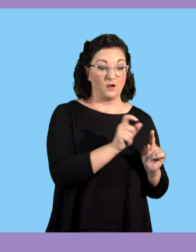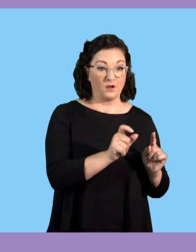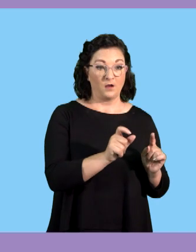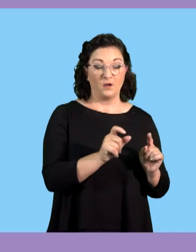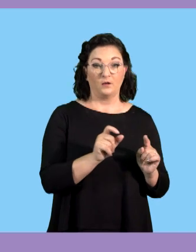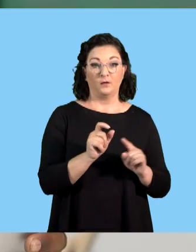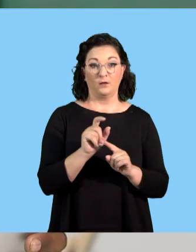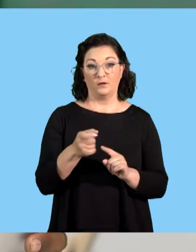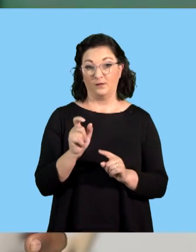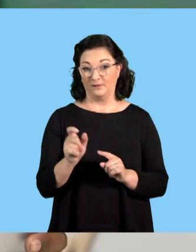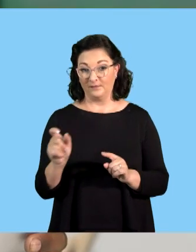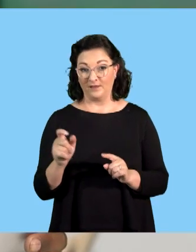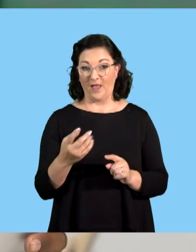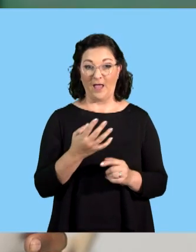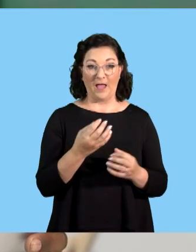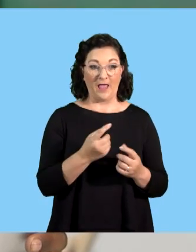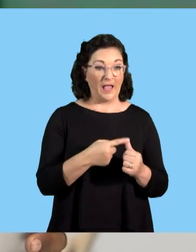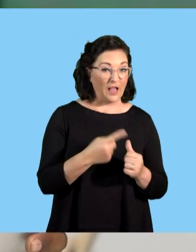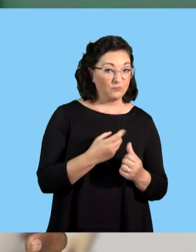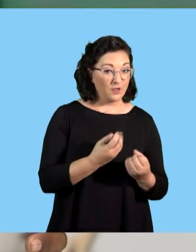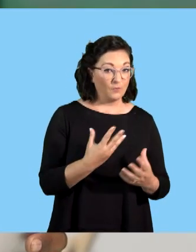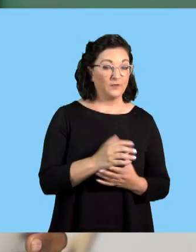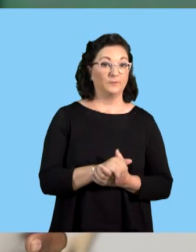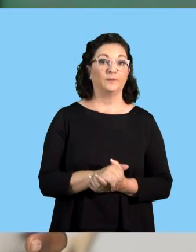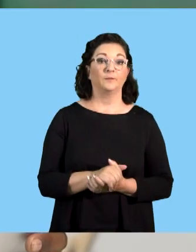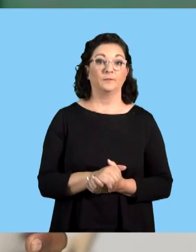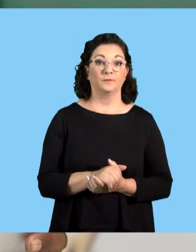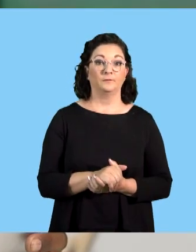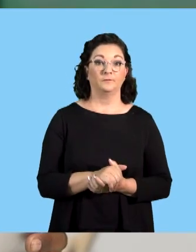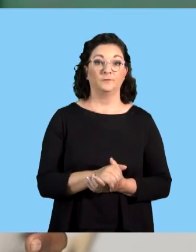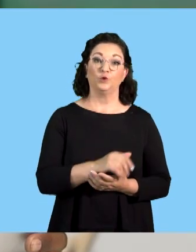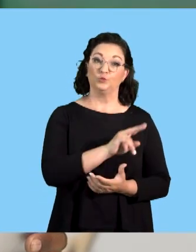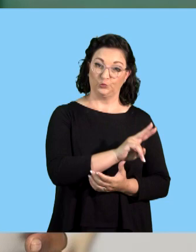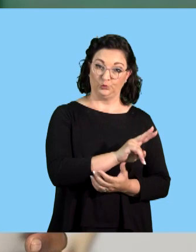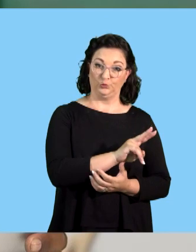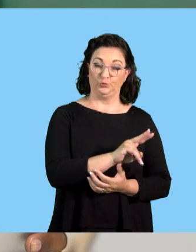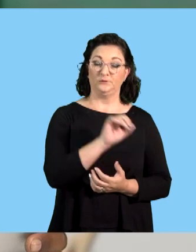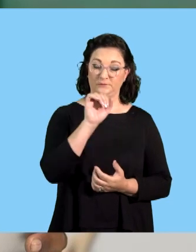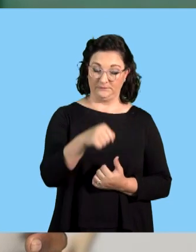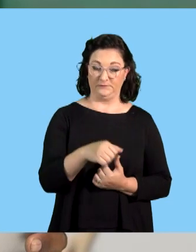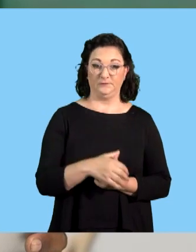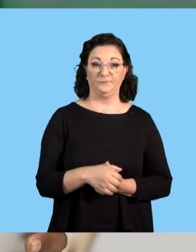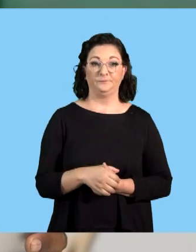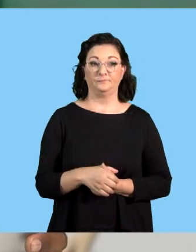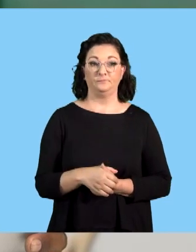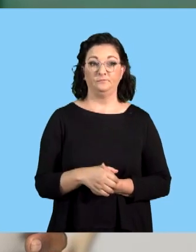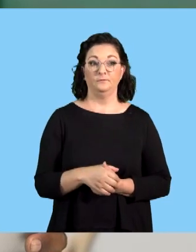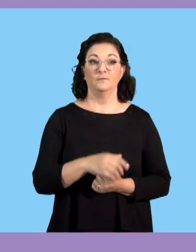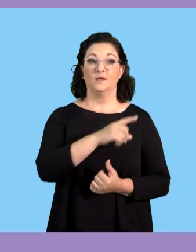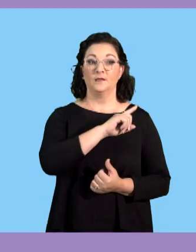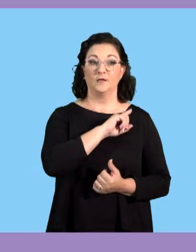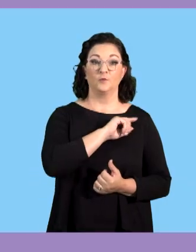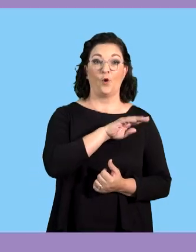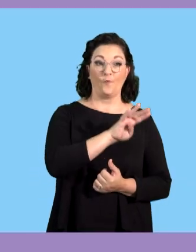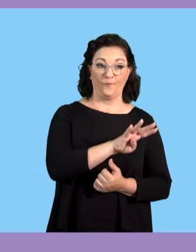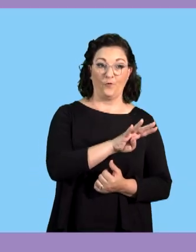We count the number of decimals, and you can see we're going to have how many decimals here? Correct, 2 decimals. So we're going to